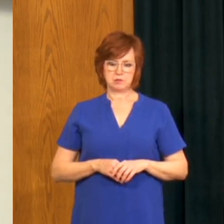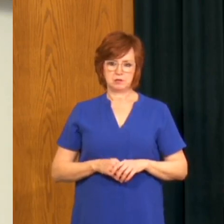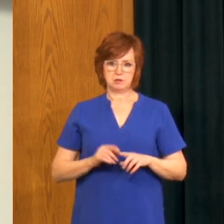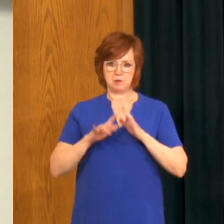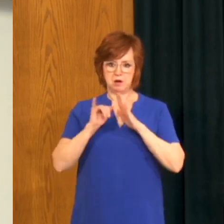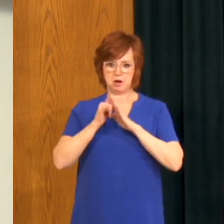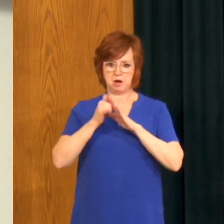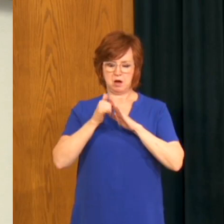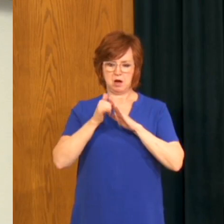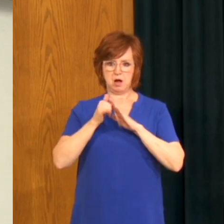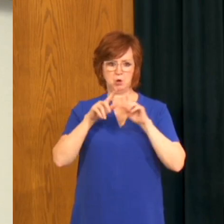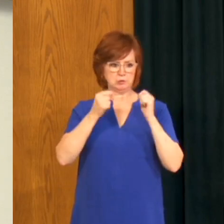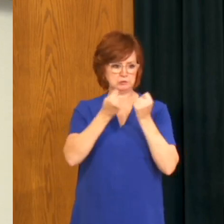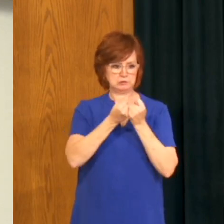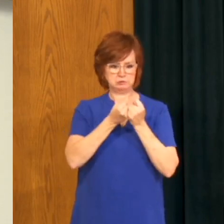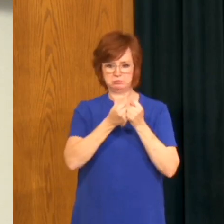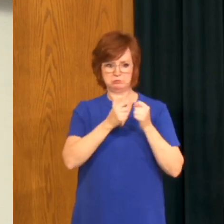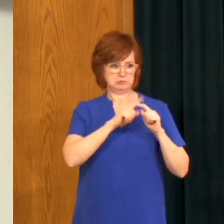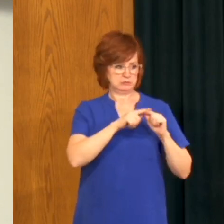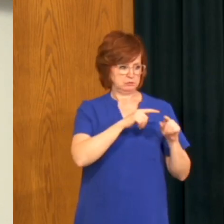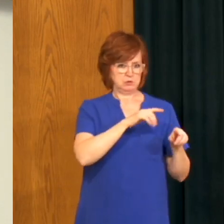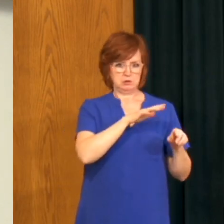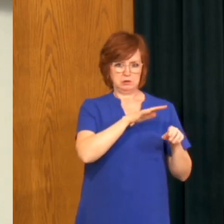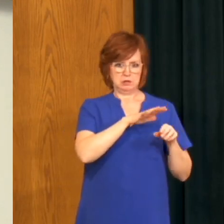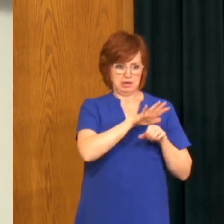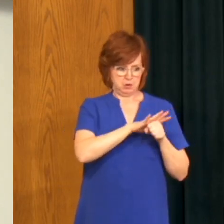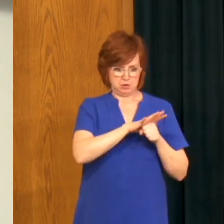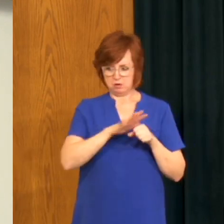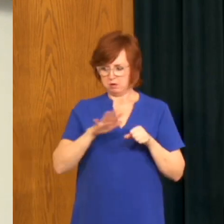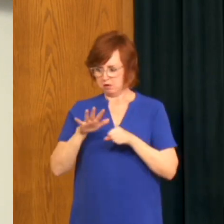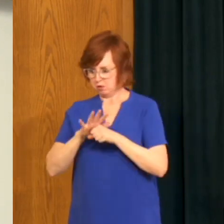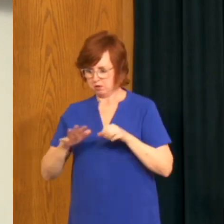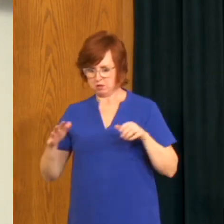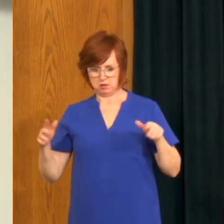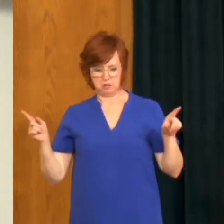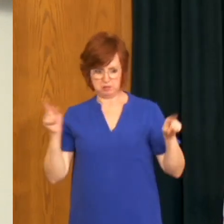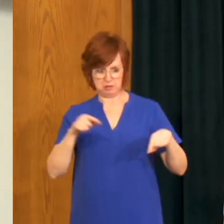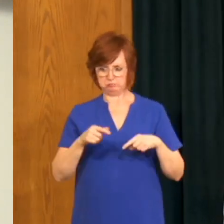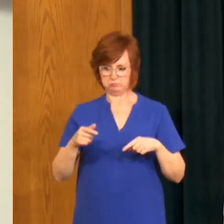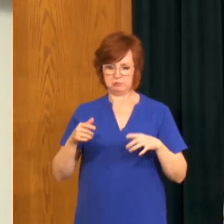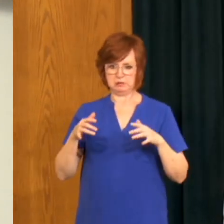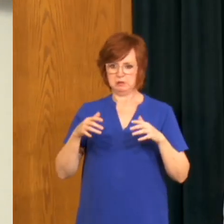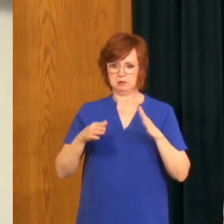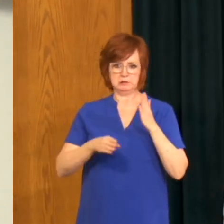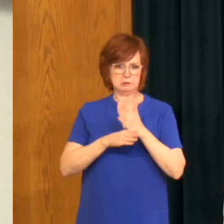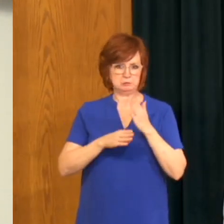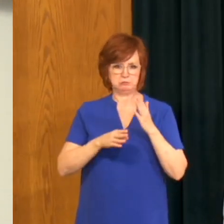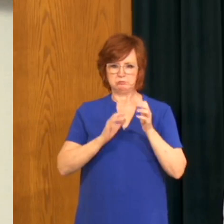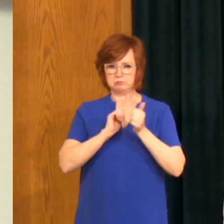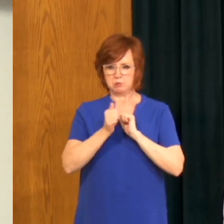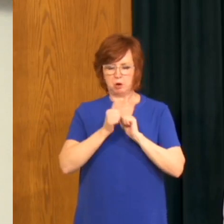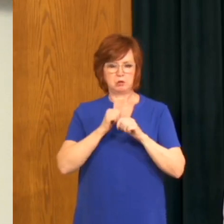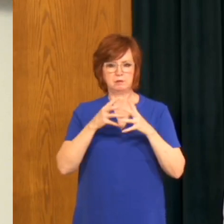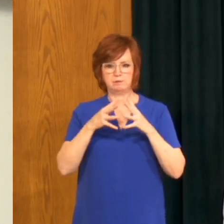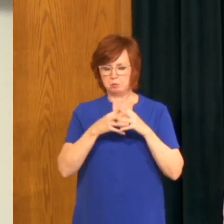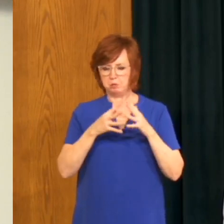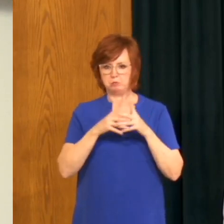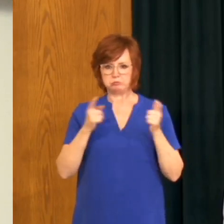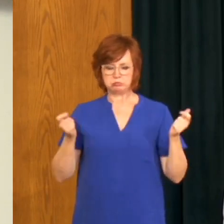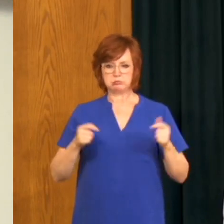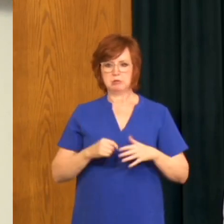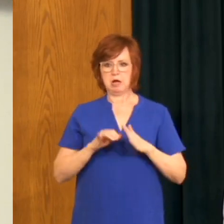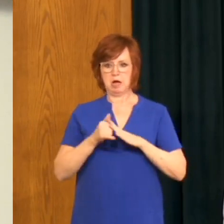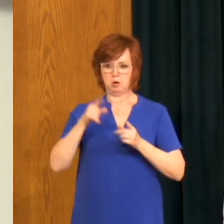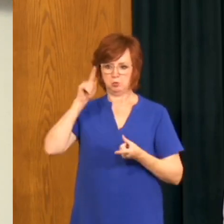teams across geographical areas occurs? I think that's something that we all need to think very seriously about how do we minimize the chains of